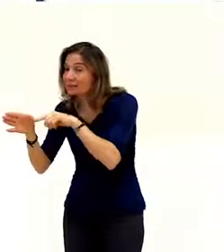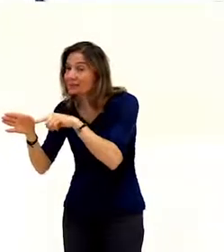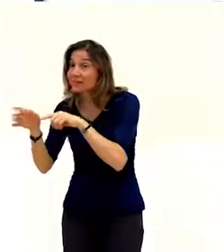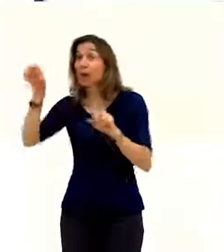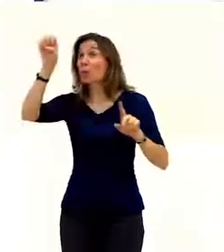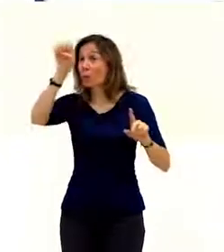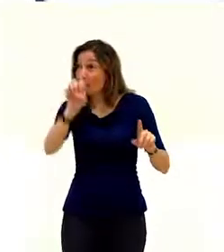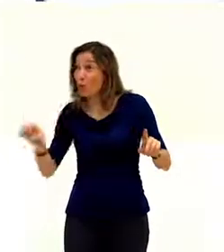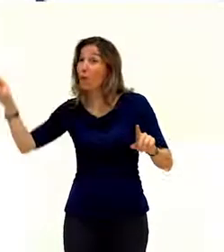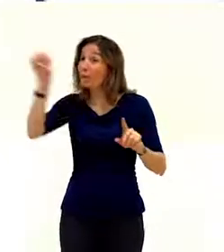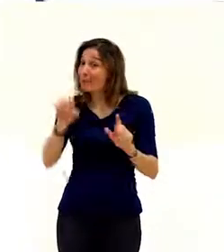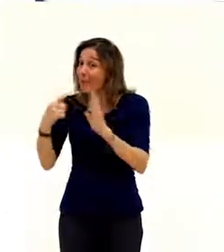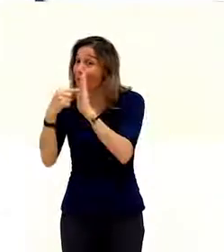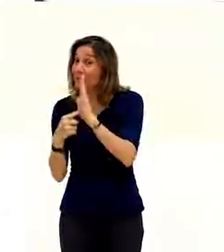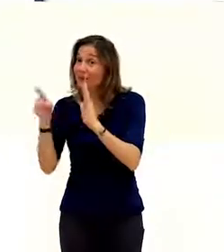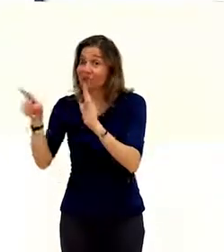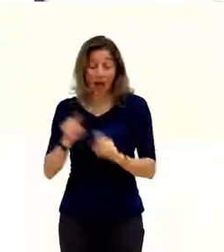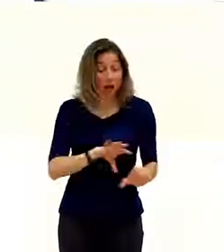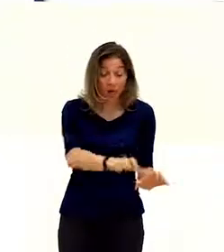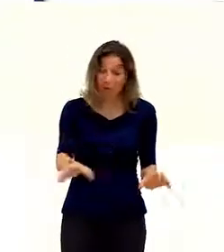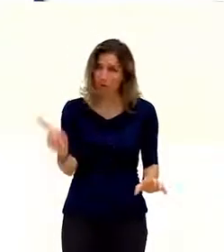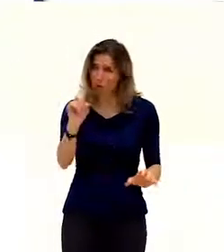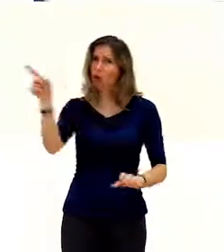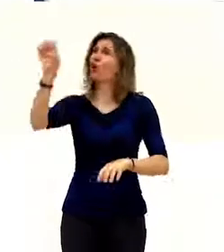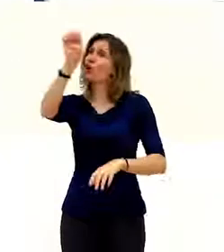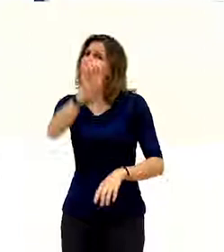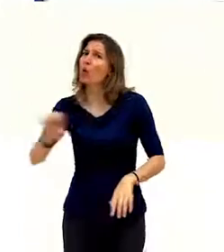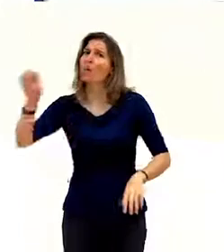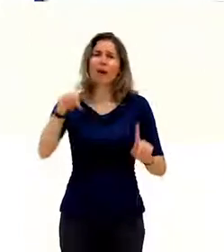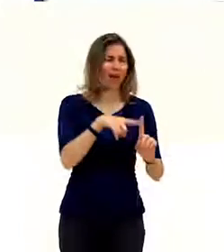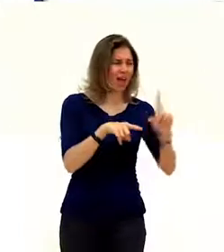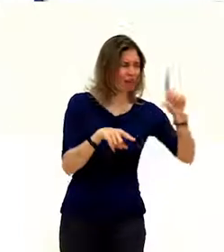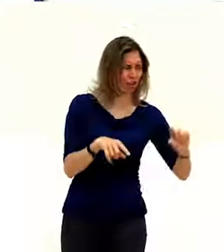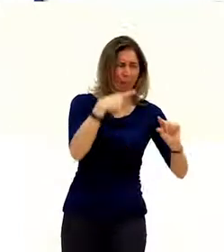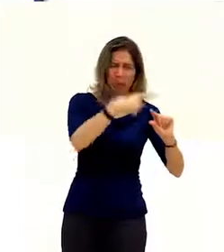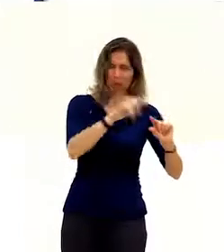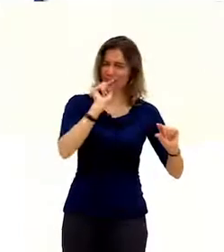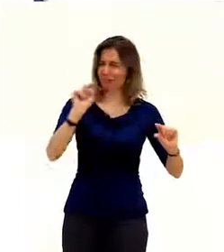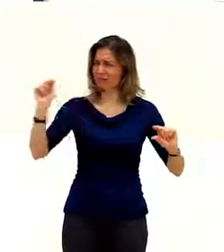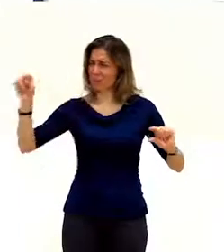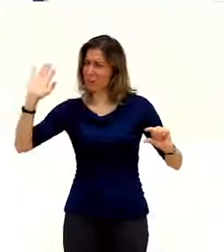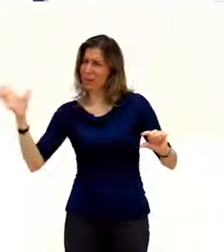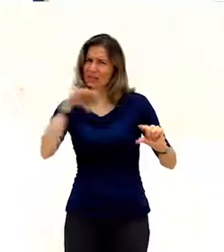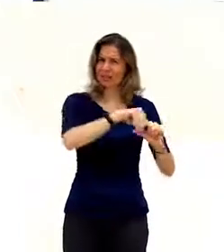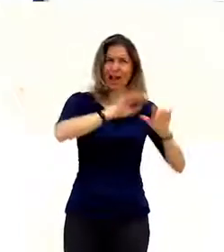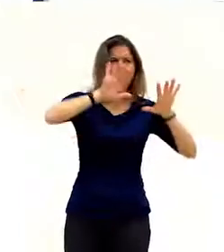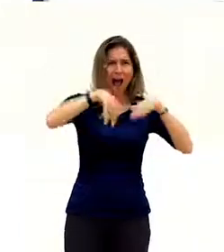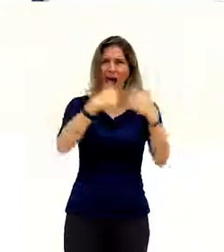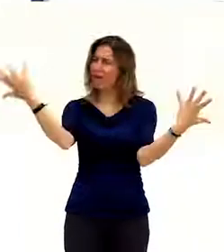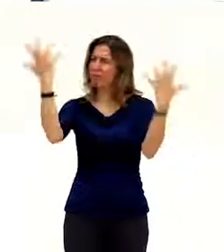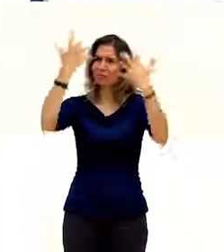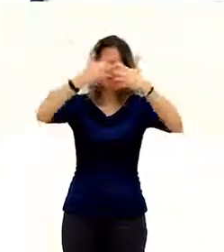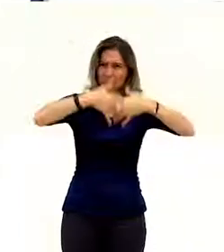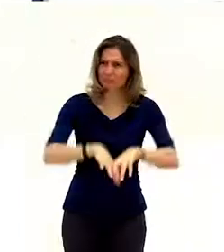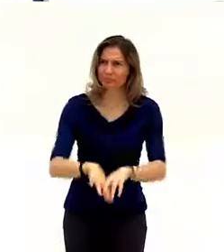policies. These are not national policies only. How this can be bring together?